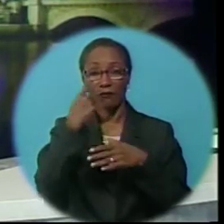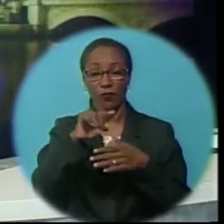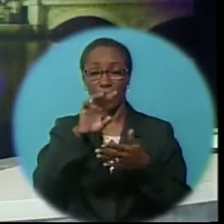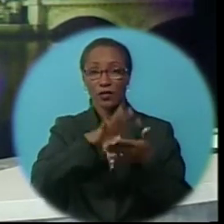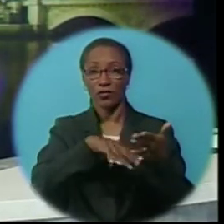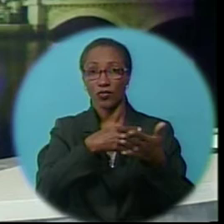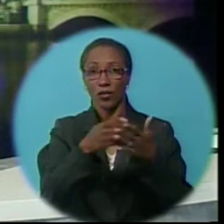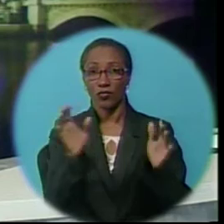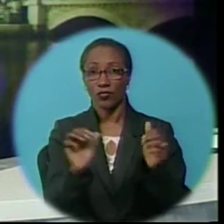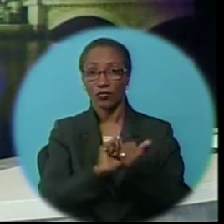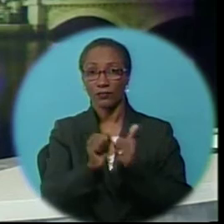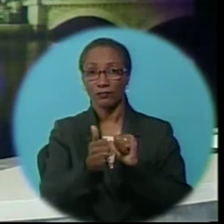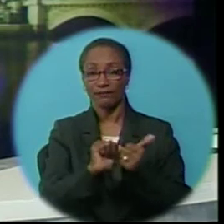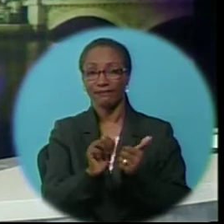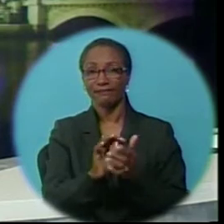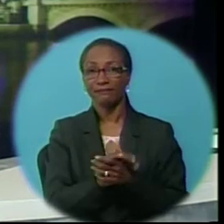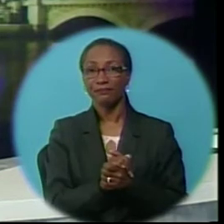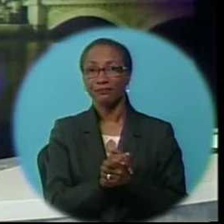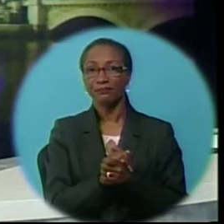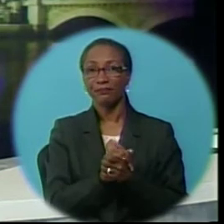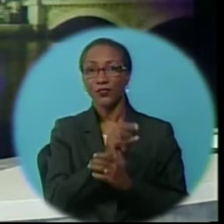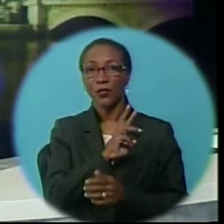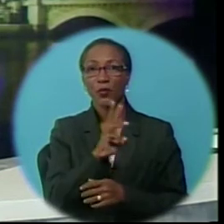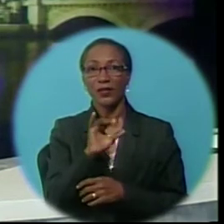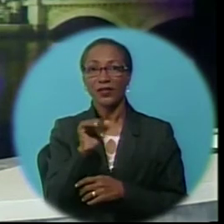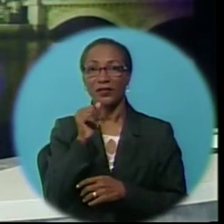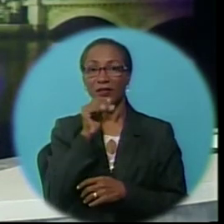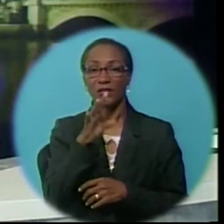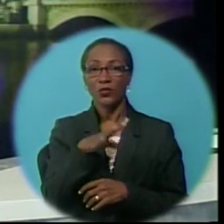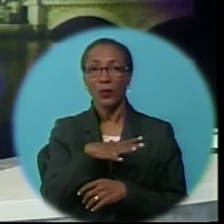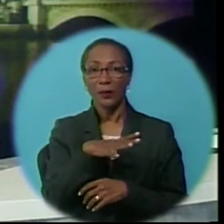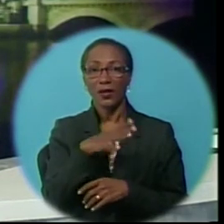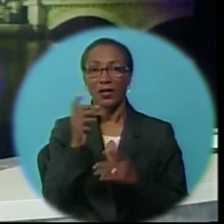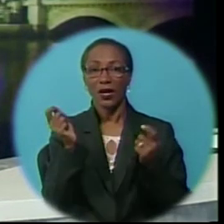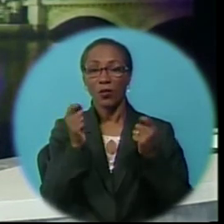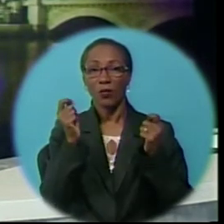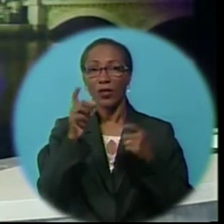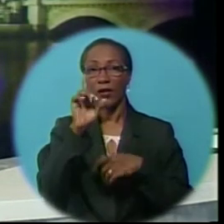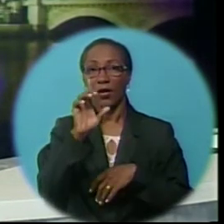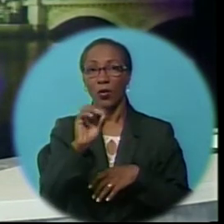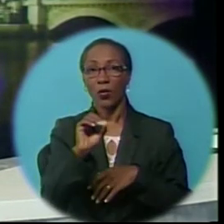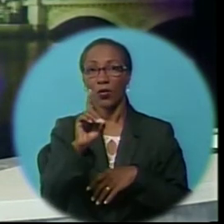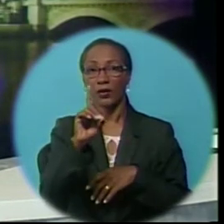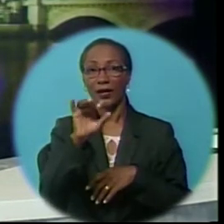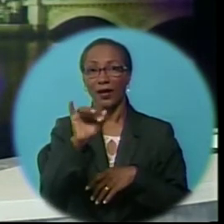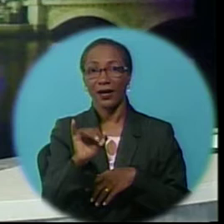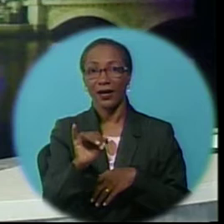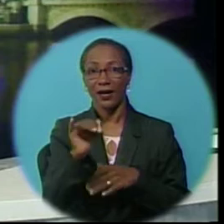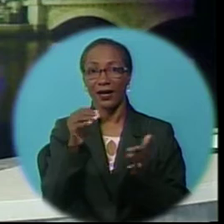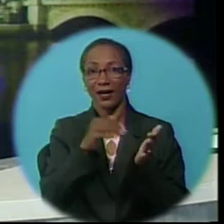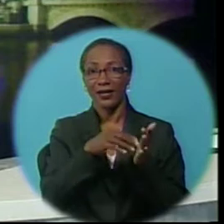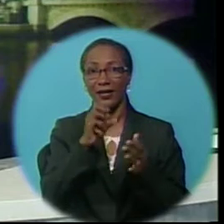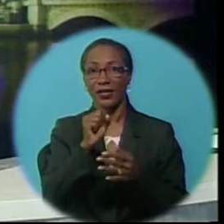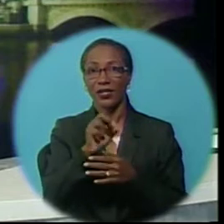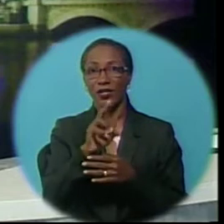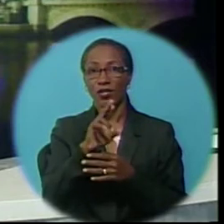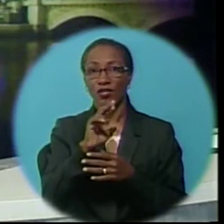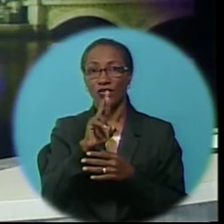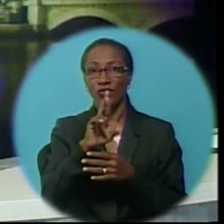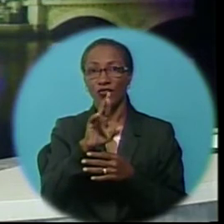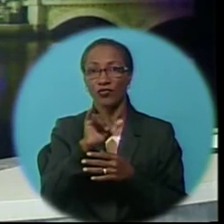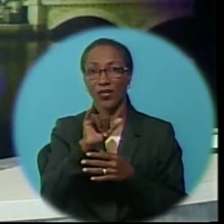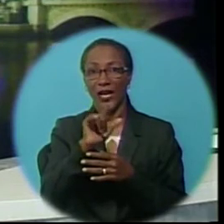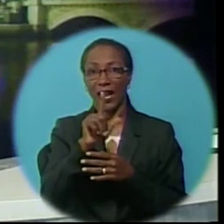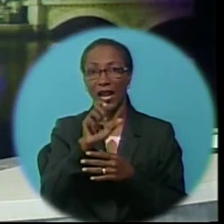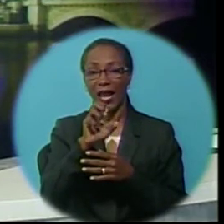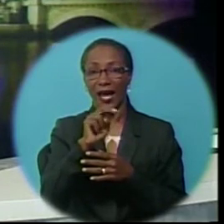matches. West Indies women have won their one-day international series against Sri Lanka women 3-1 after taking the fourth